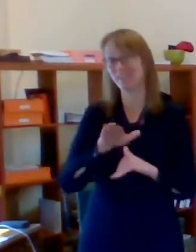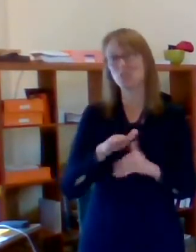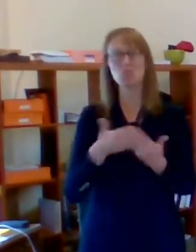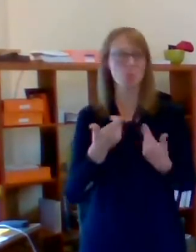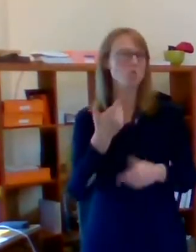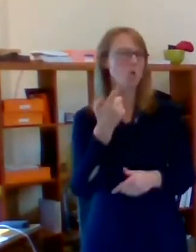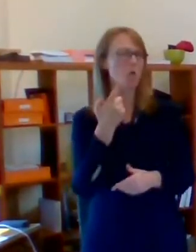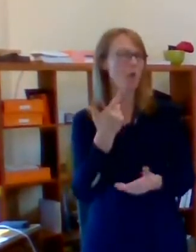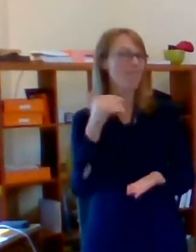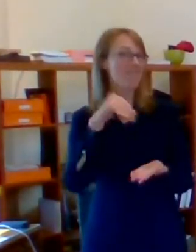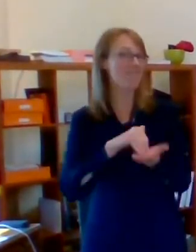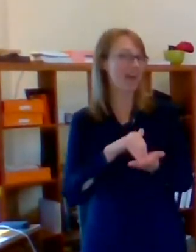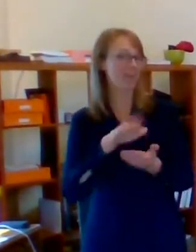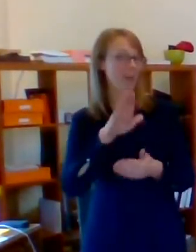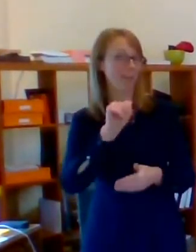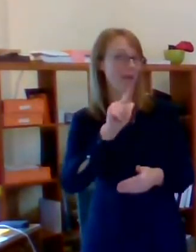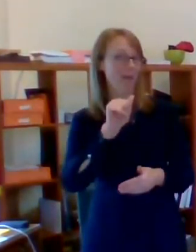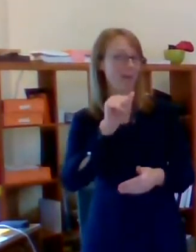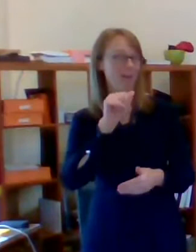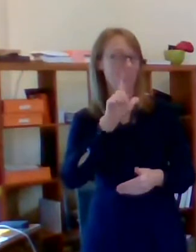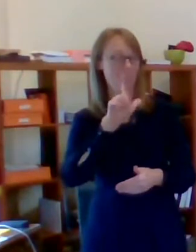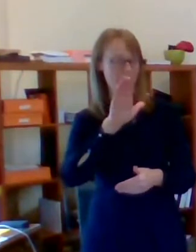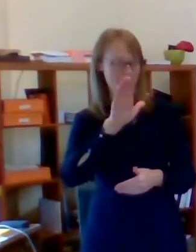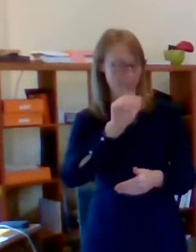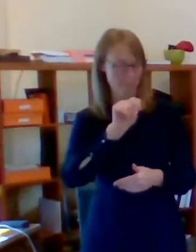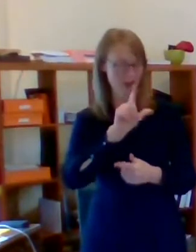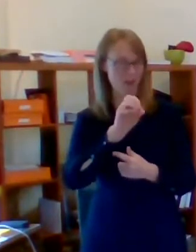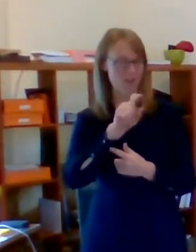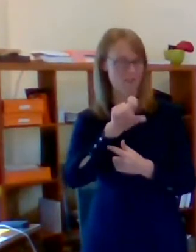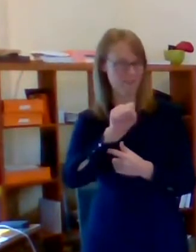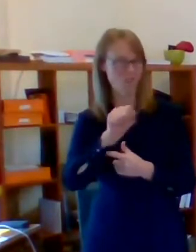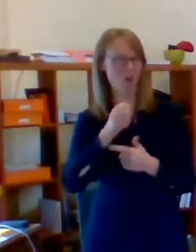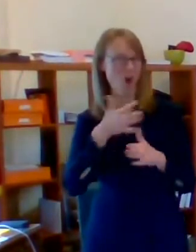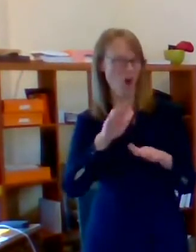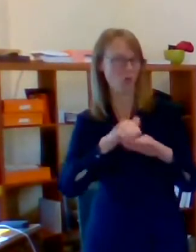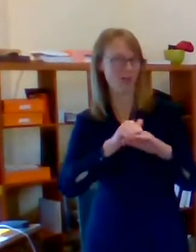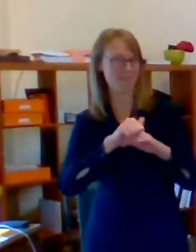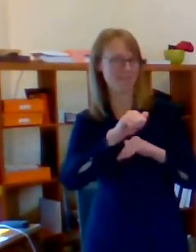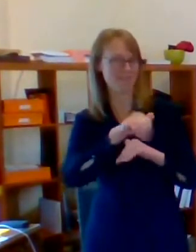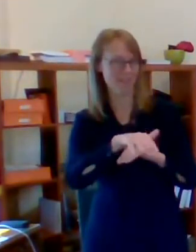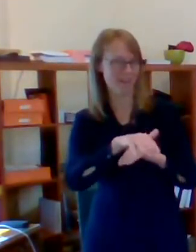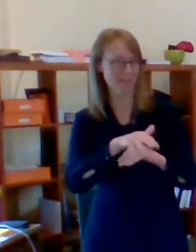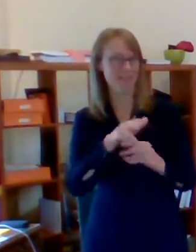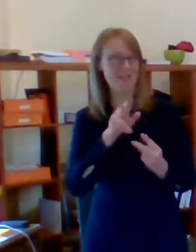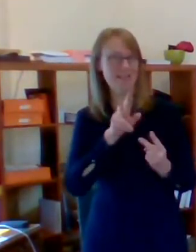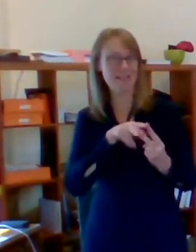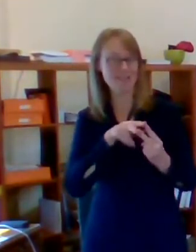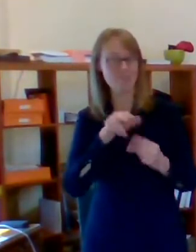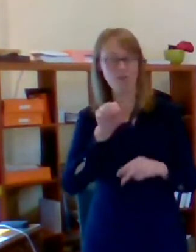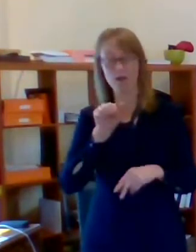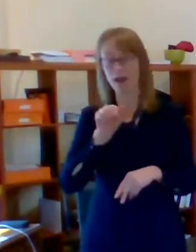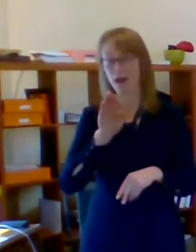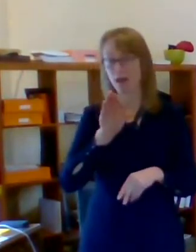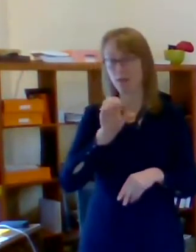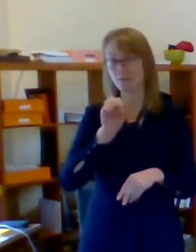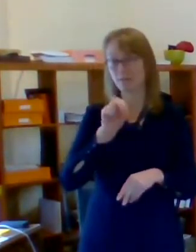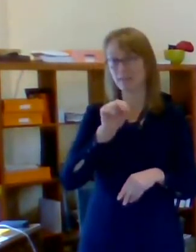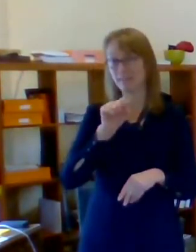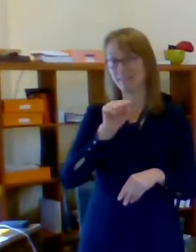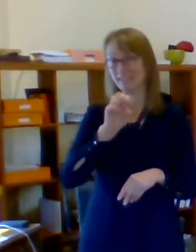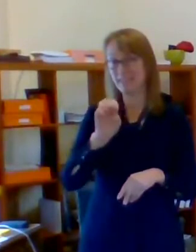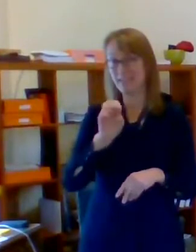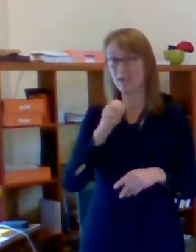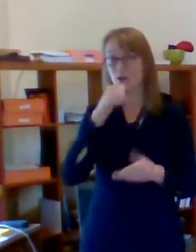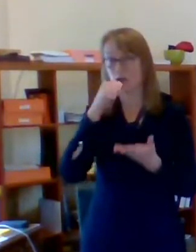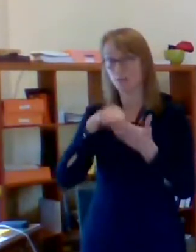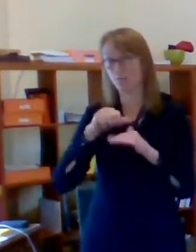21,000 ballots have come back to the election board already, either absentee or mail-in ballots. And that includes the people that have